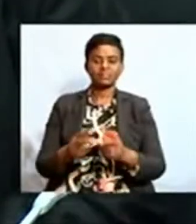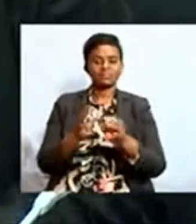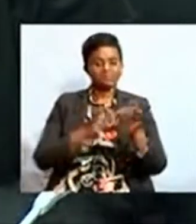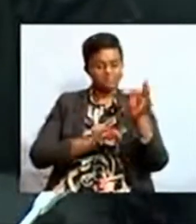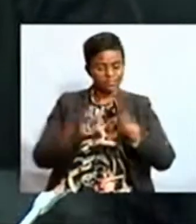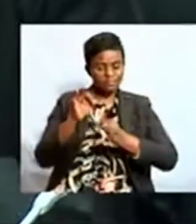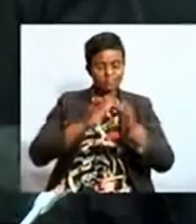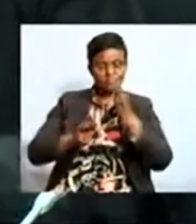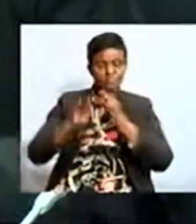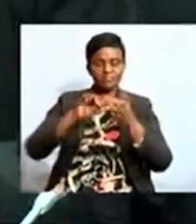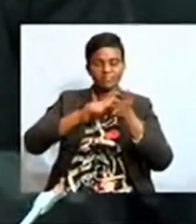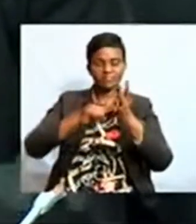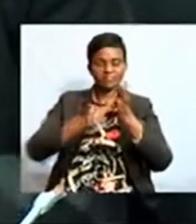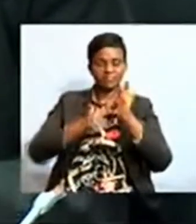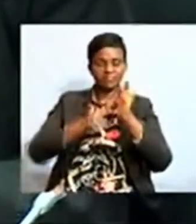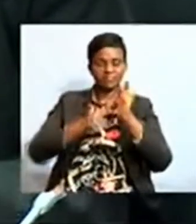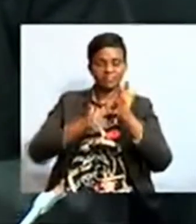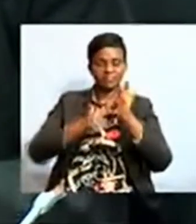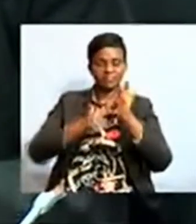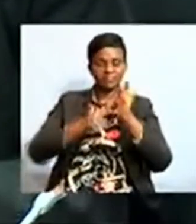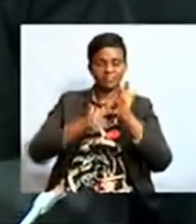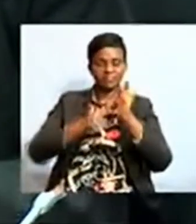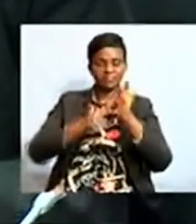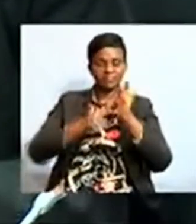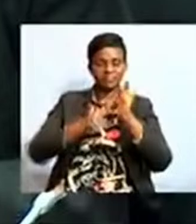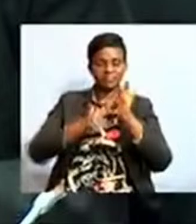Highlighted the fact that